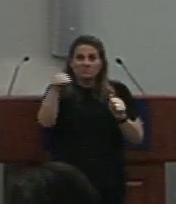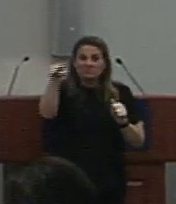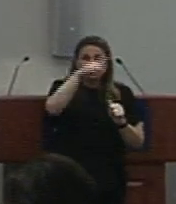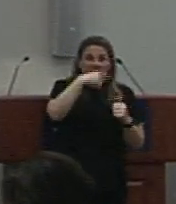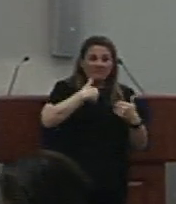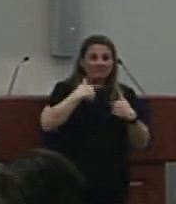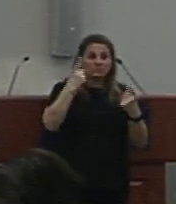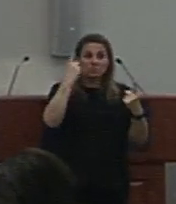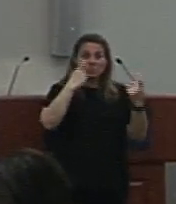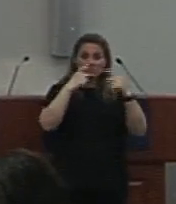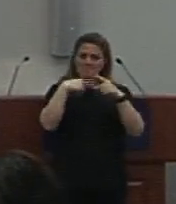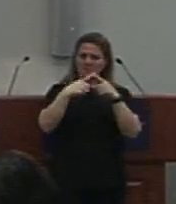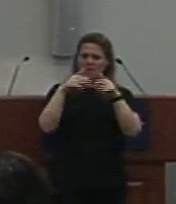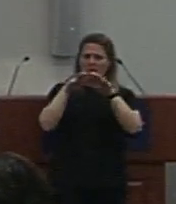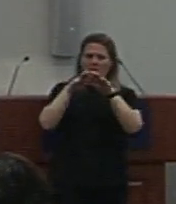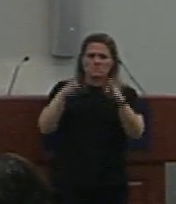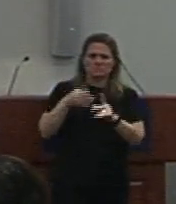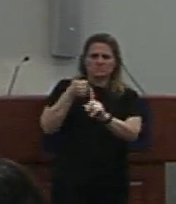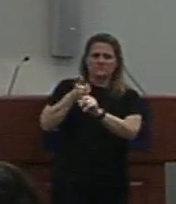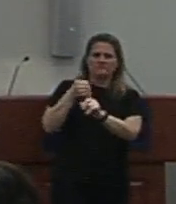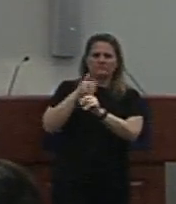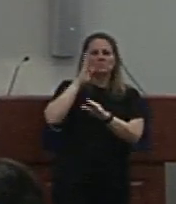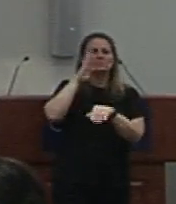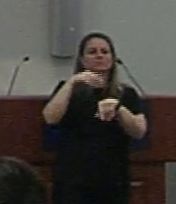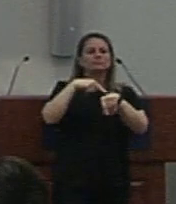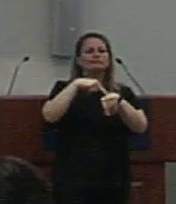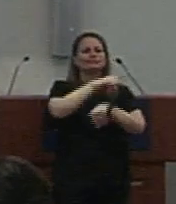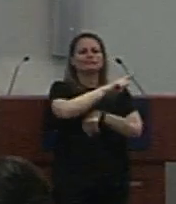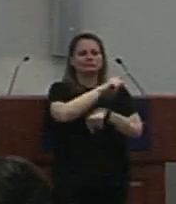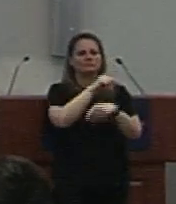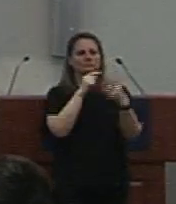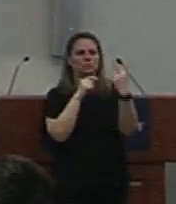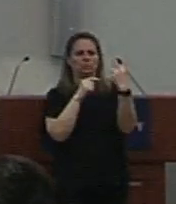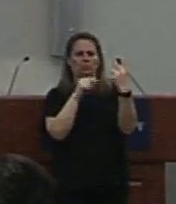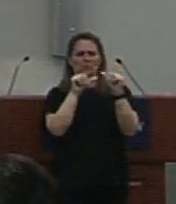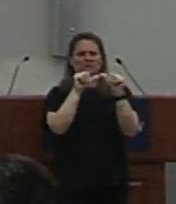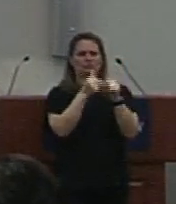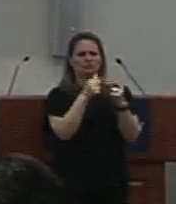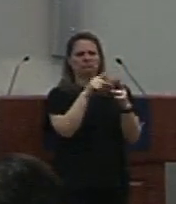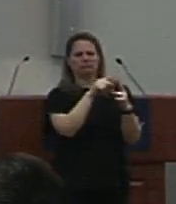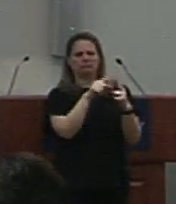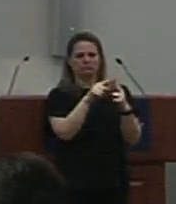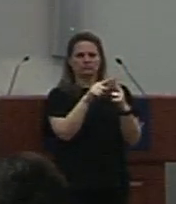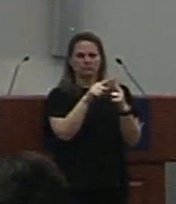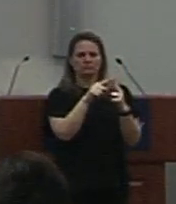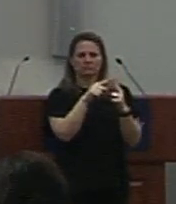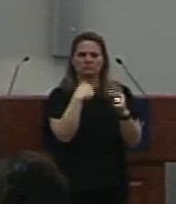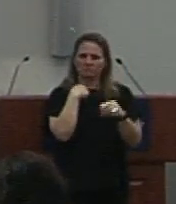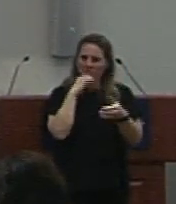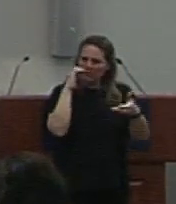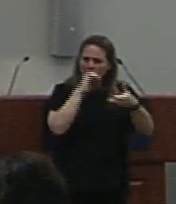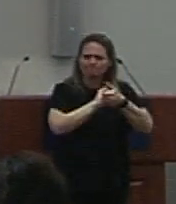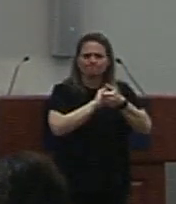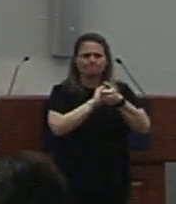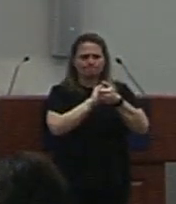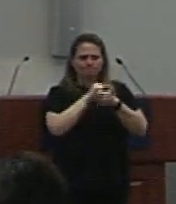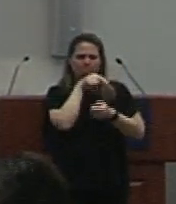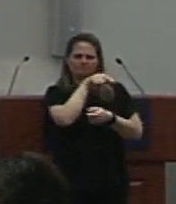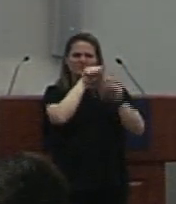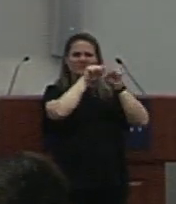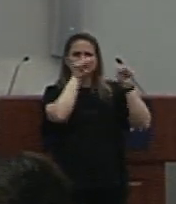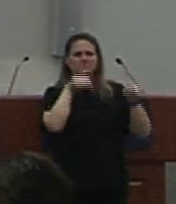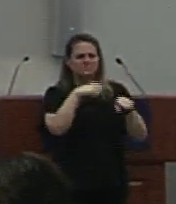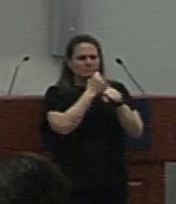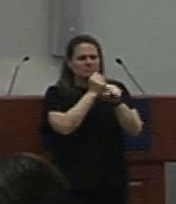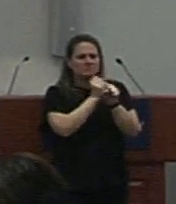departments. But just know that we do work on housing. We just work on it in a systemic manner. The other theme that we heard a lot of in questions was